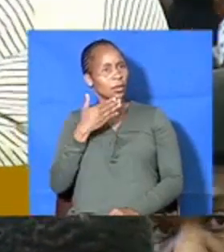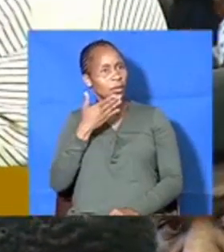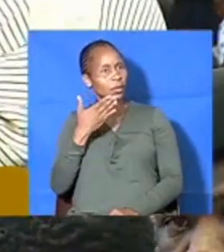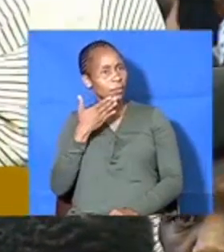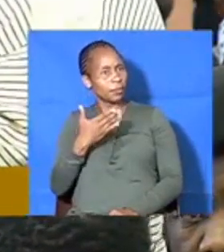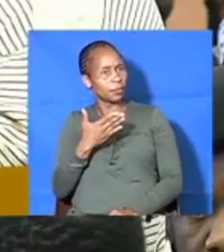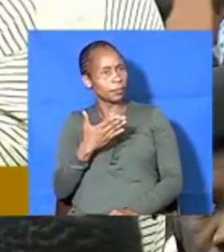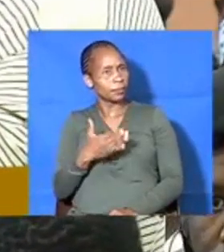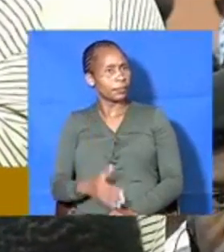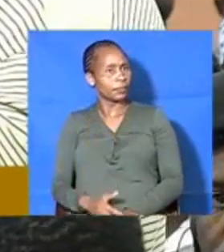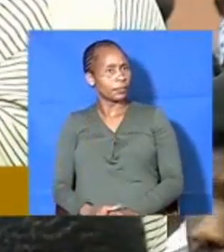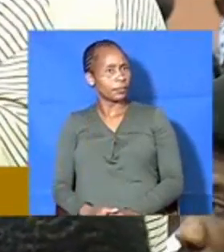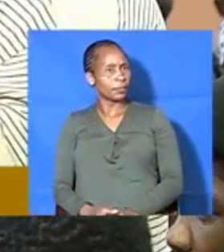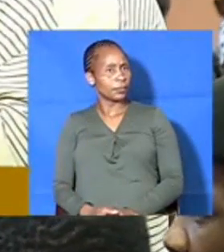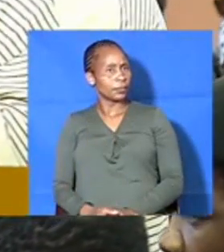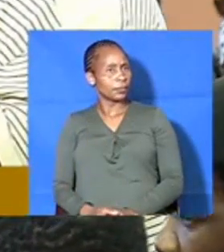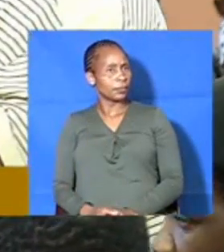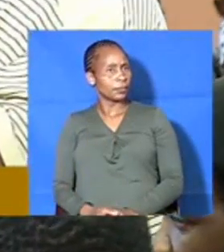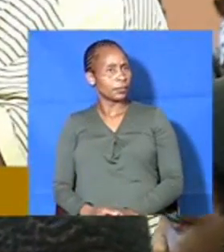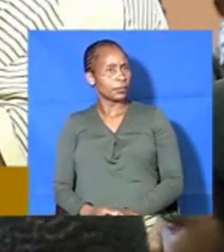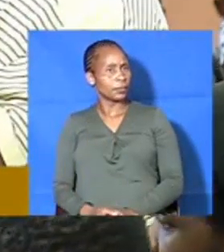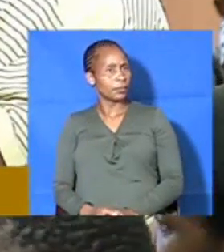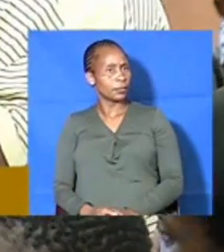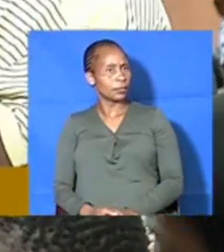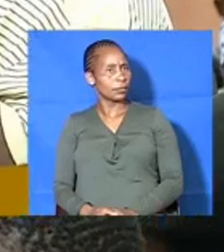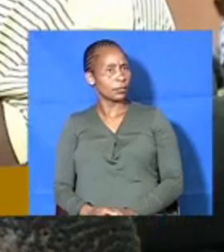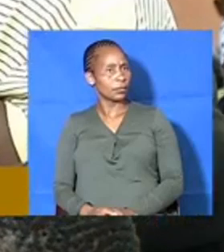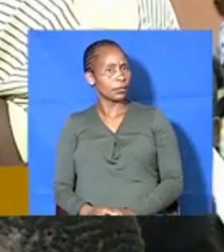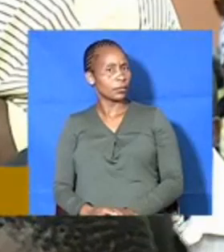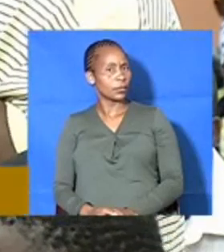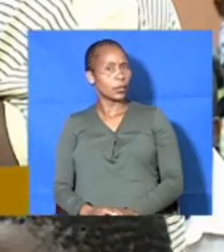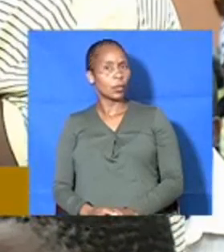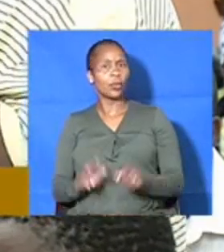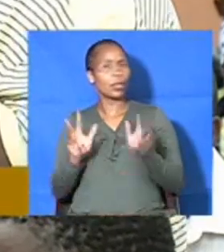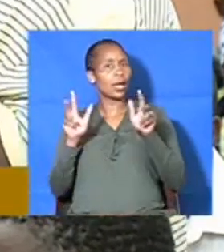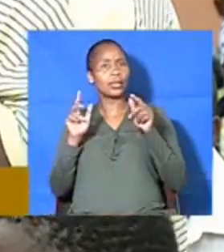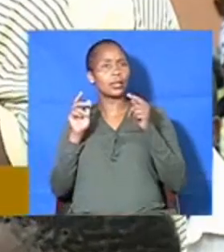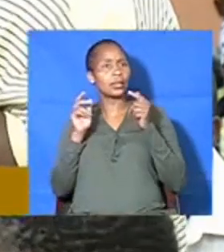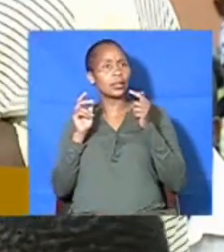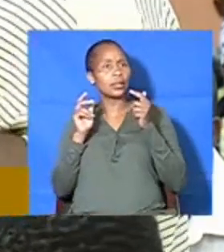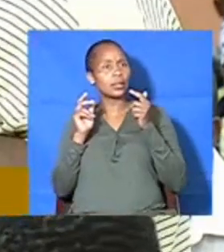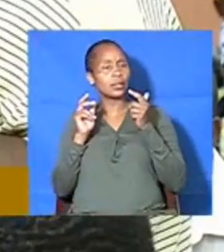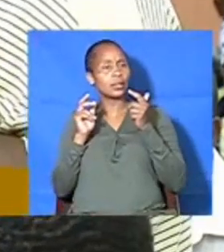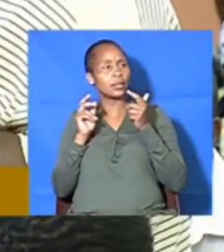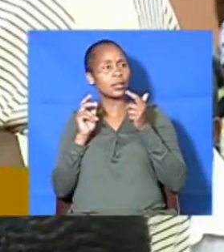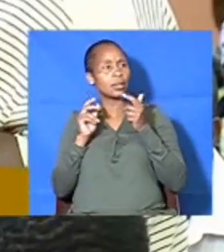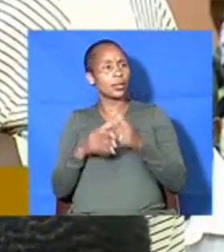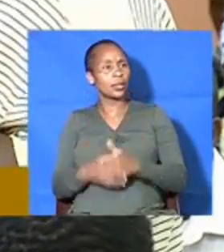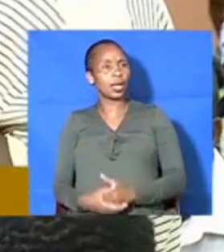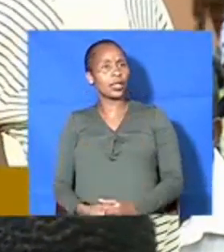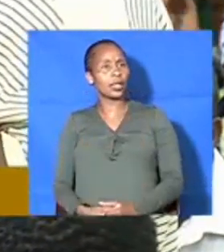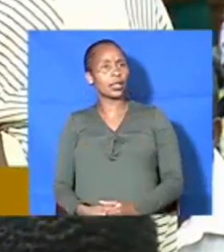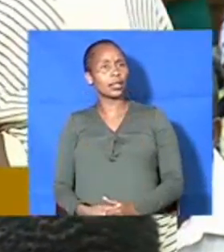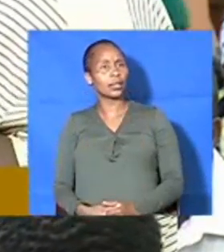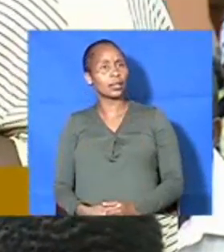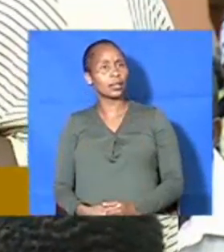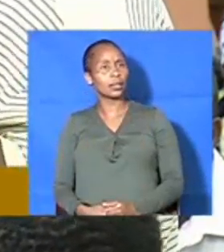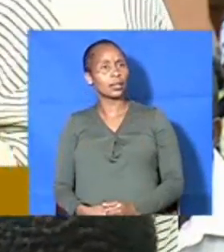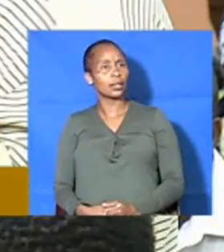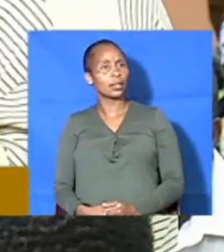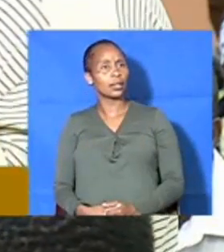momentous footing, even in sliding stones, to make this project a success. I